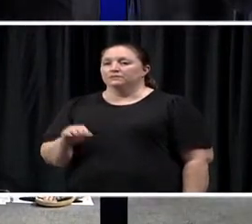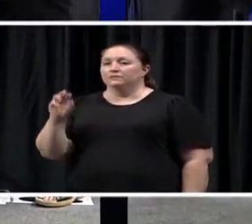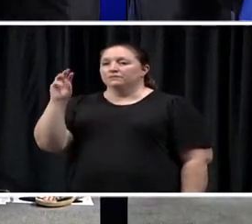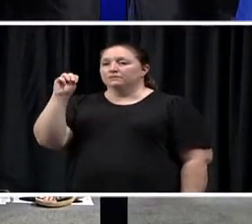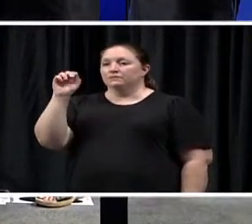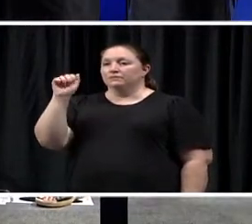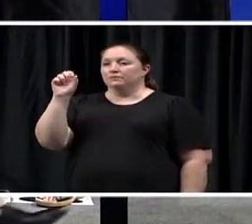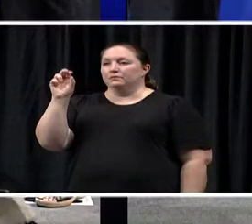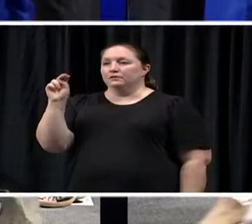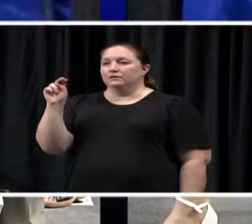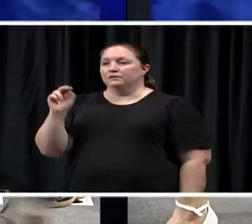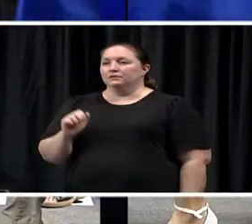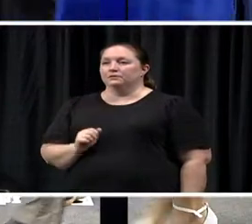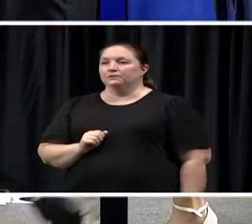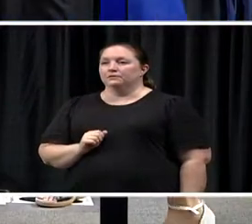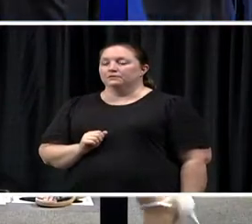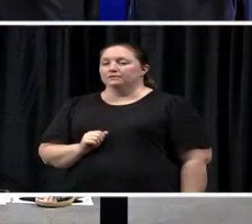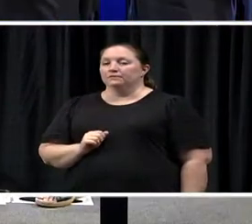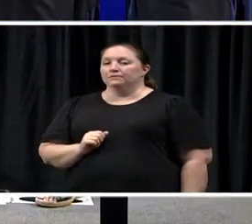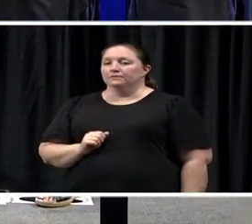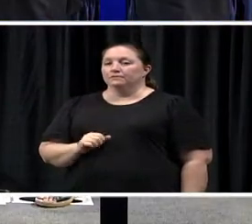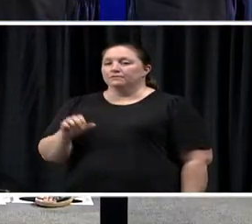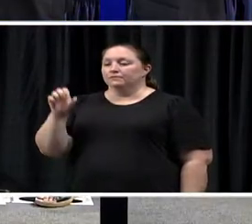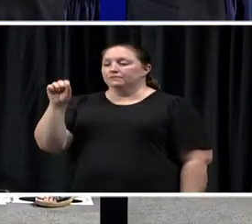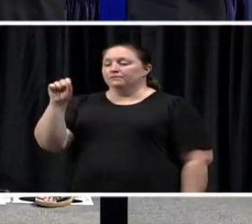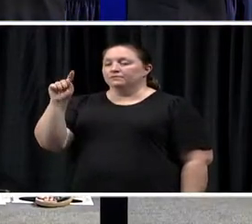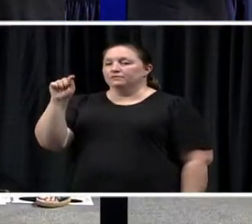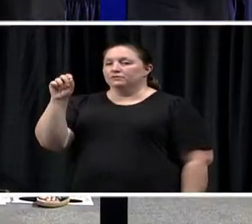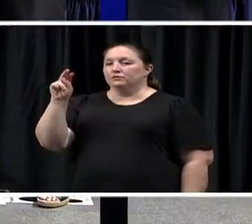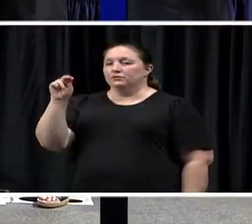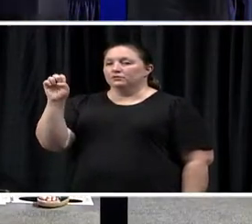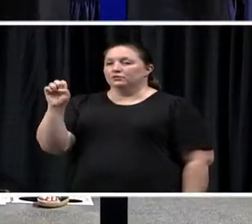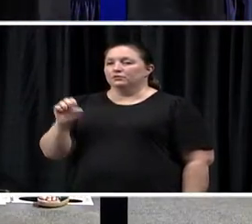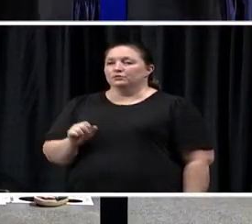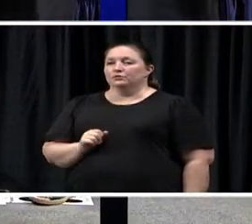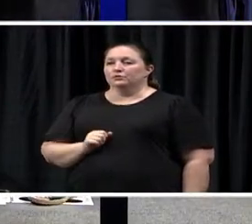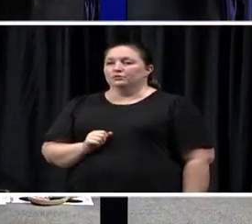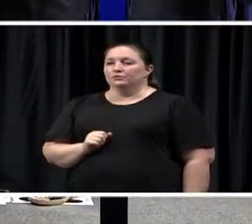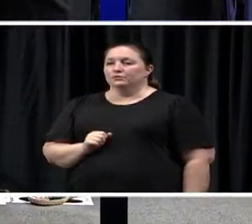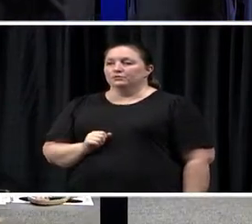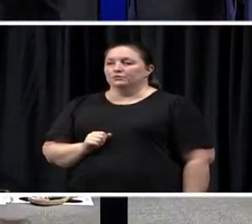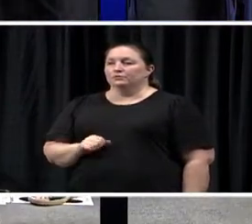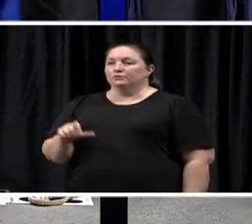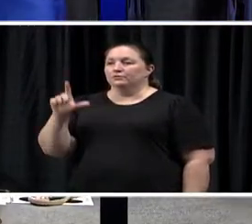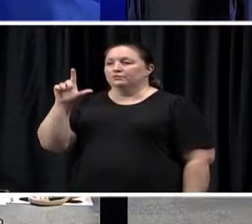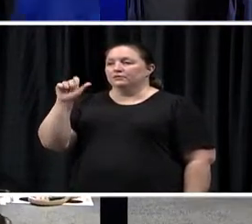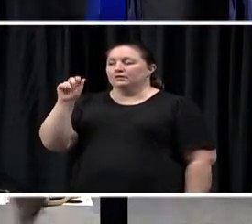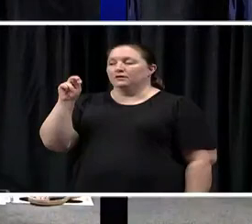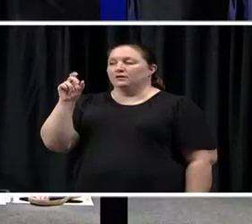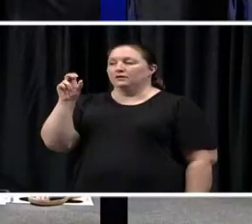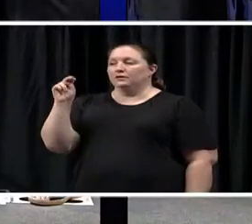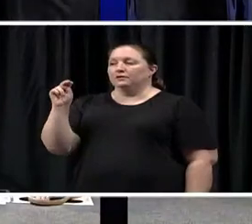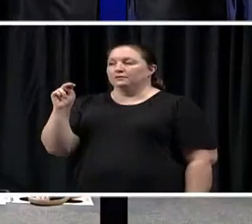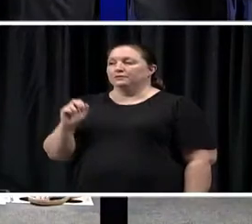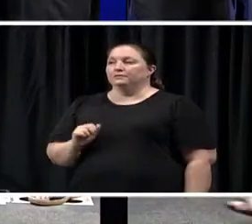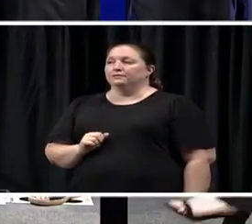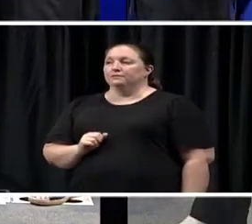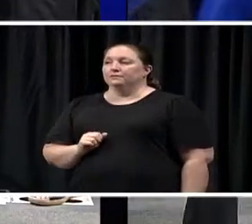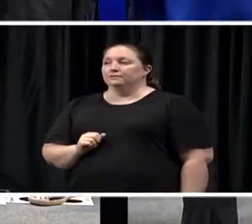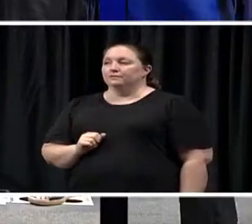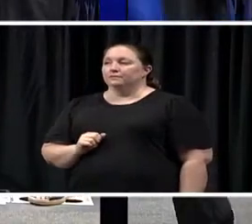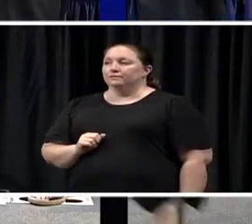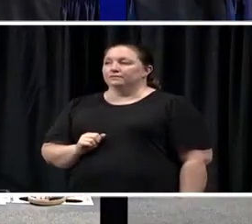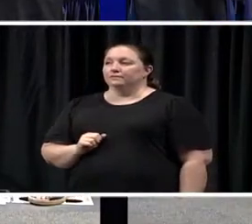Mason Ryan Barker. Stone Baxter. Landon Joshua